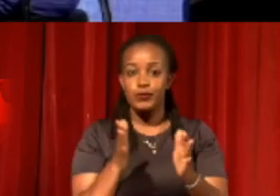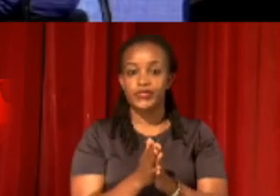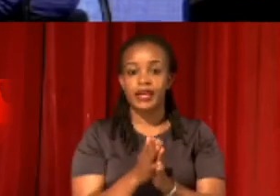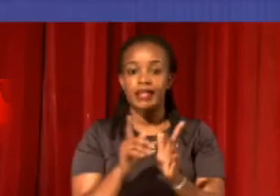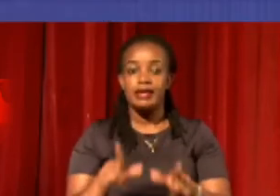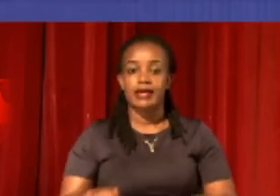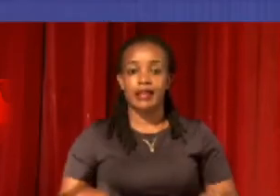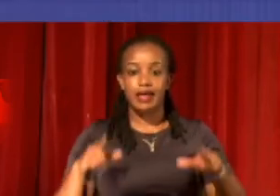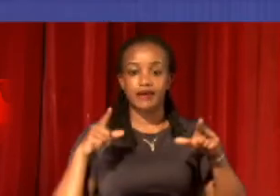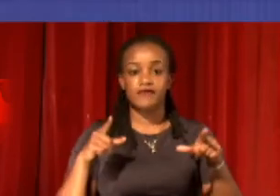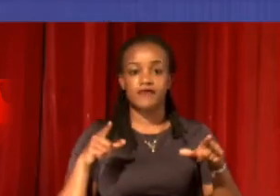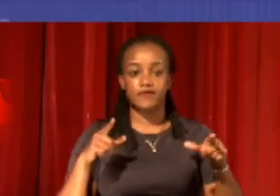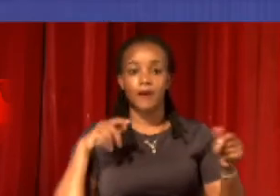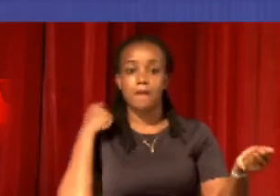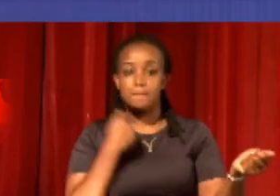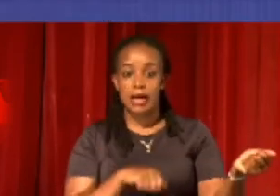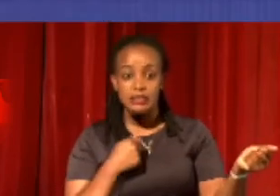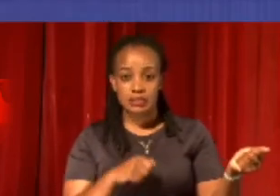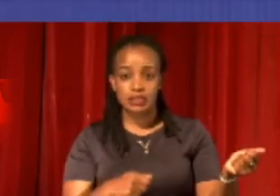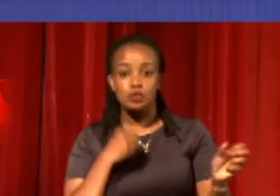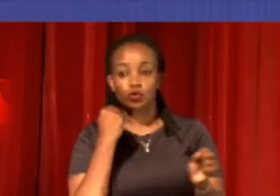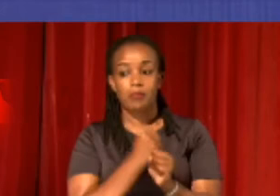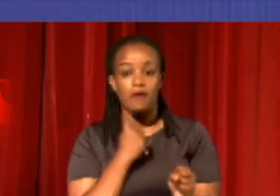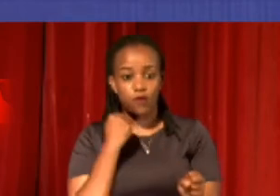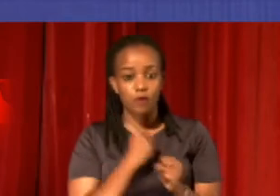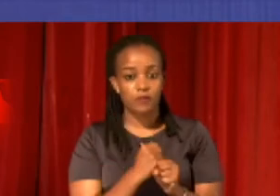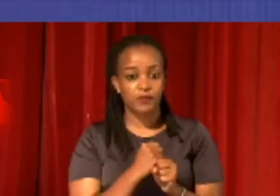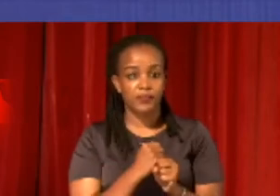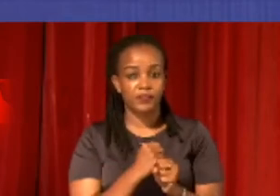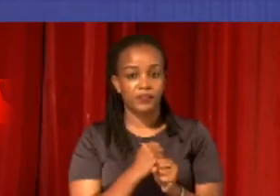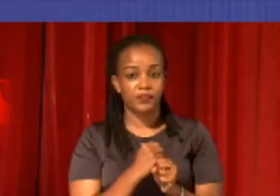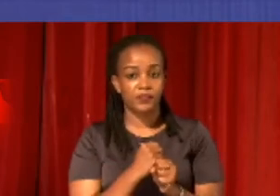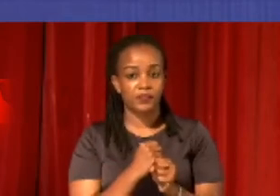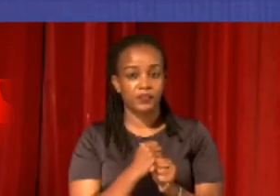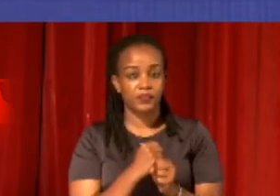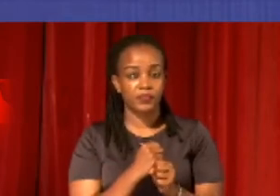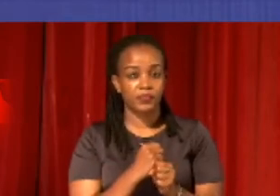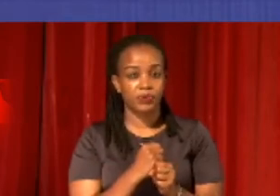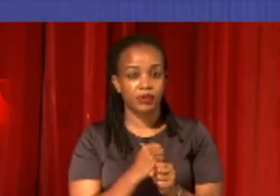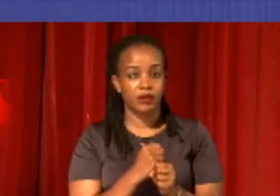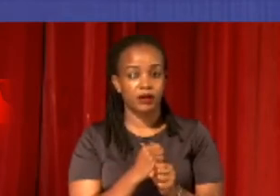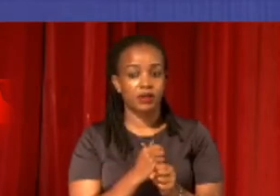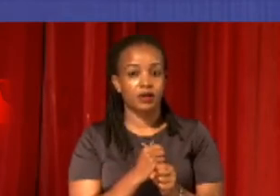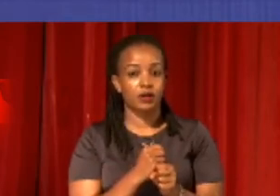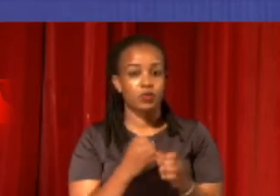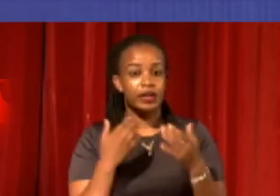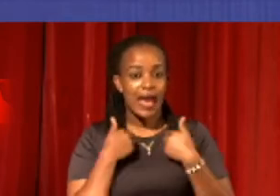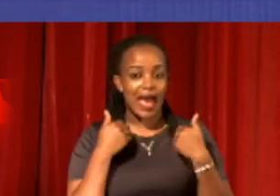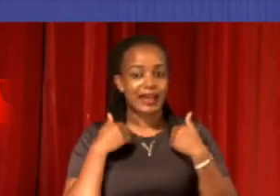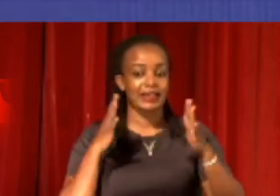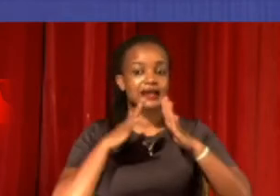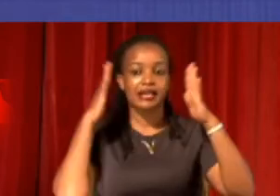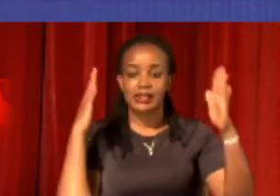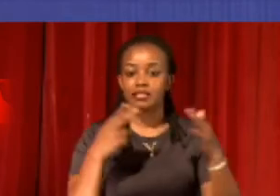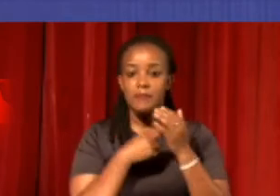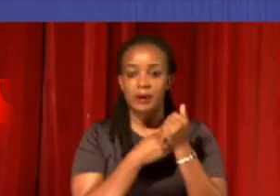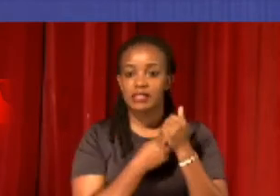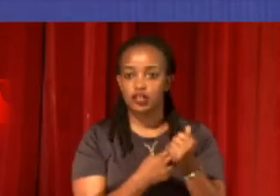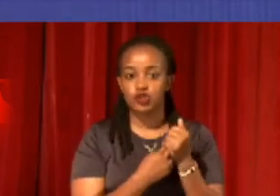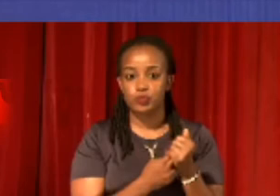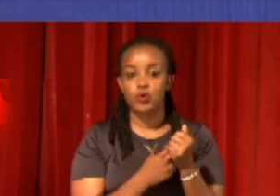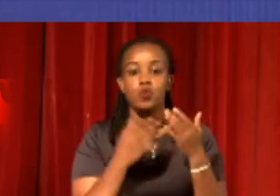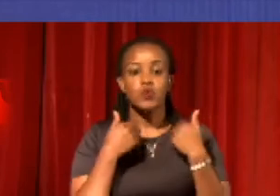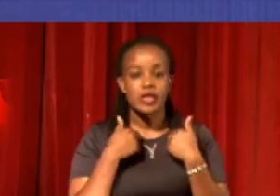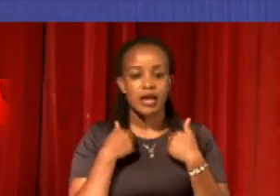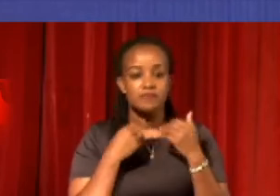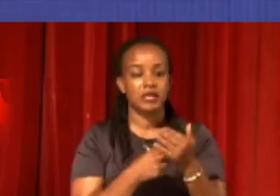to perform, mm-hmm. and we stream their music, their performances. Mm-hmm. We've had great partnerships. We have a partnership with Kenya Cultural Center